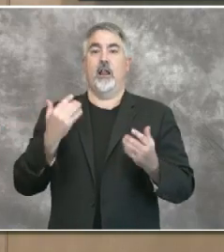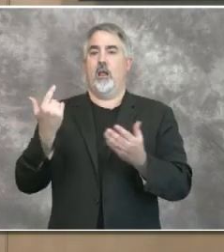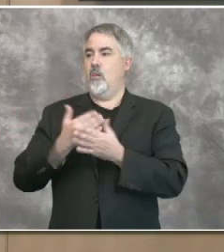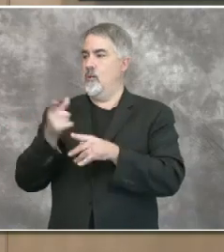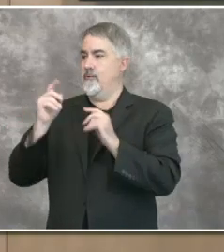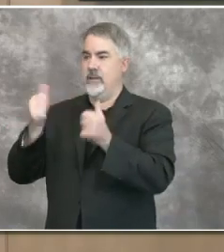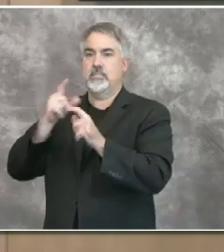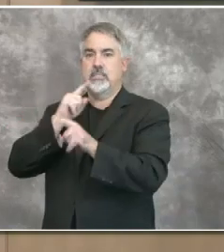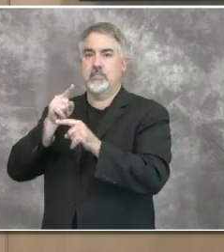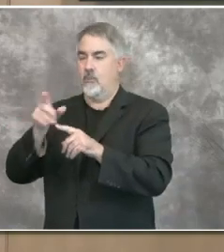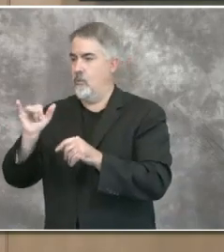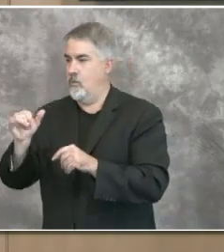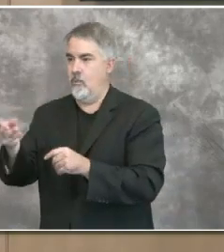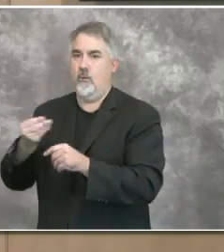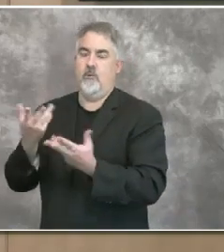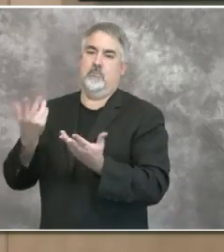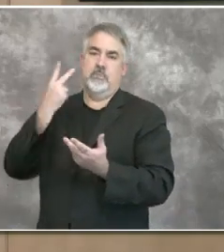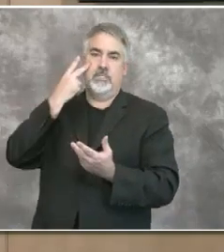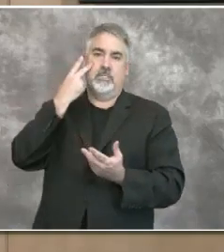McDonald.